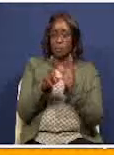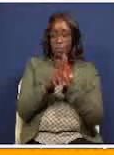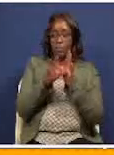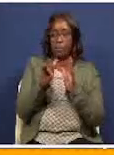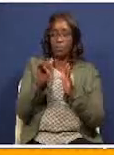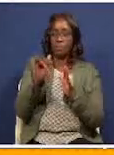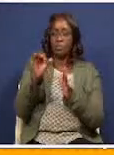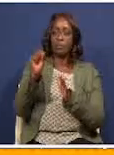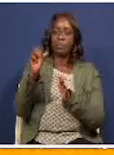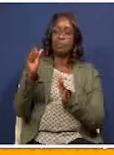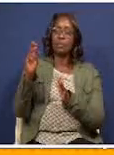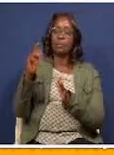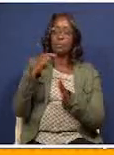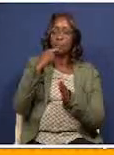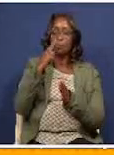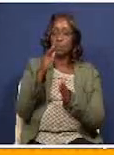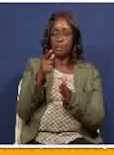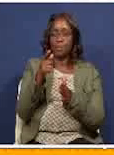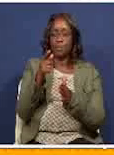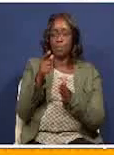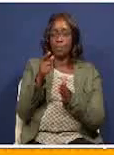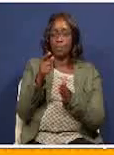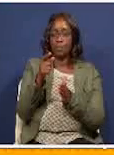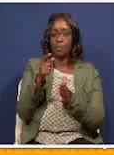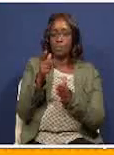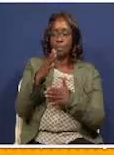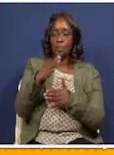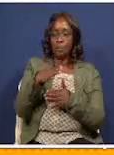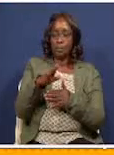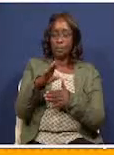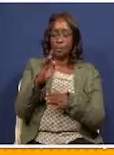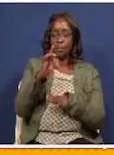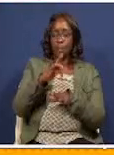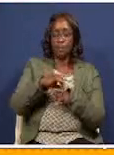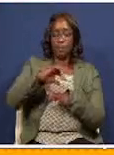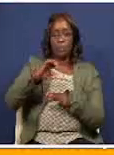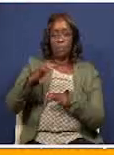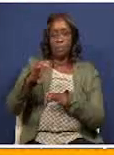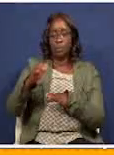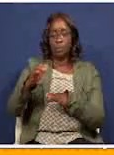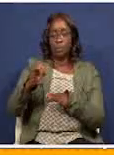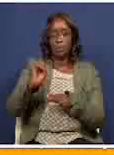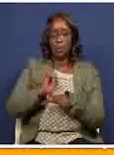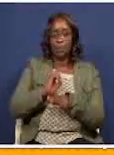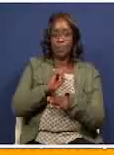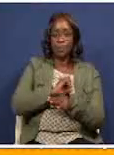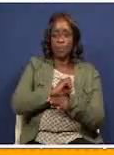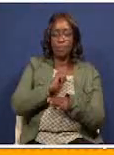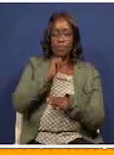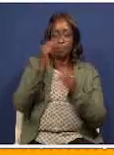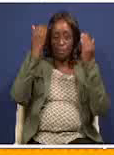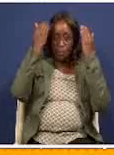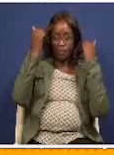Isa Mansur, akiwa bili. Tedirite Gitonga Ama County, na nikumbungi ya Senate itarikoti ine ya